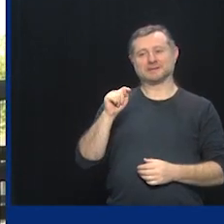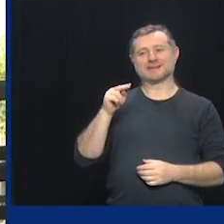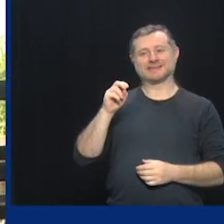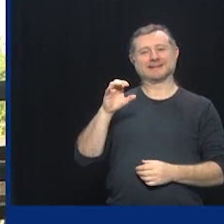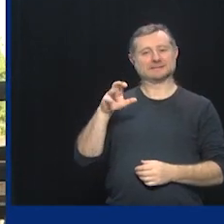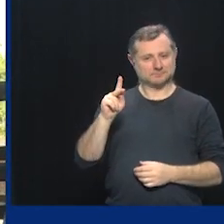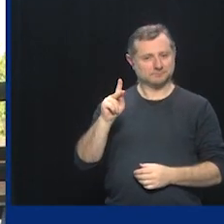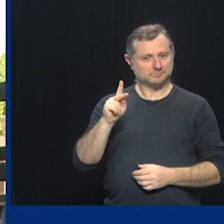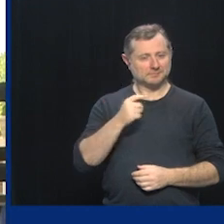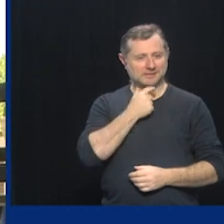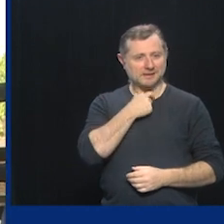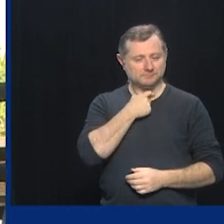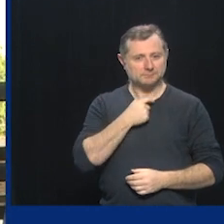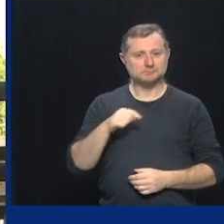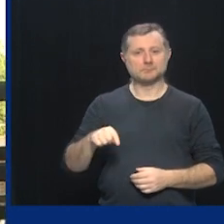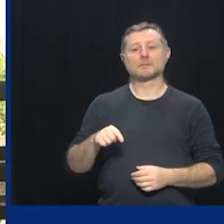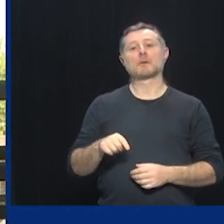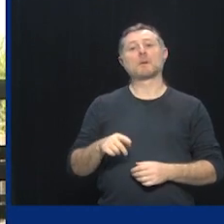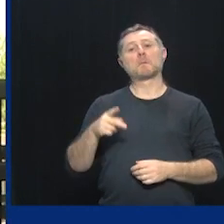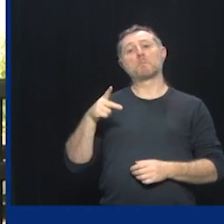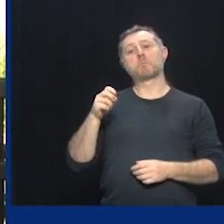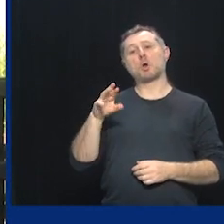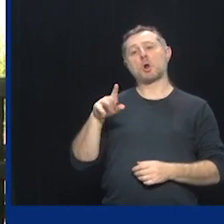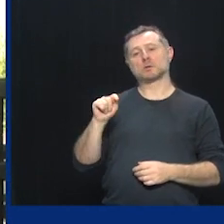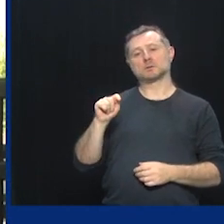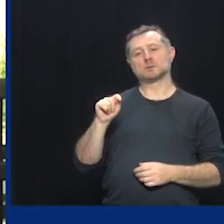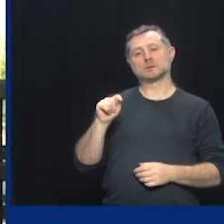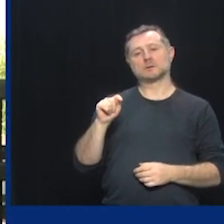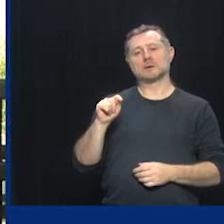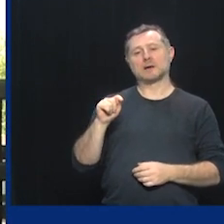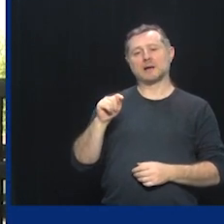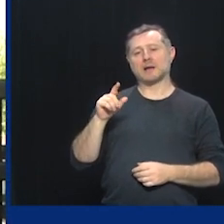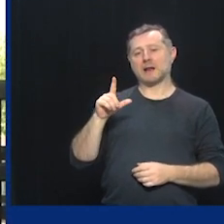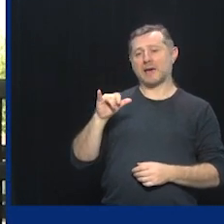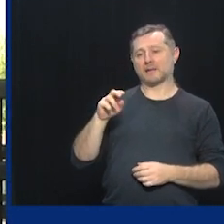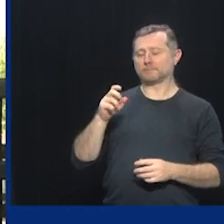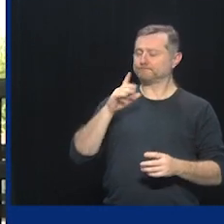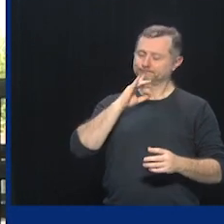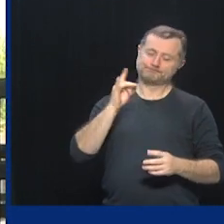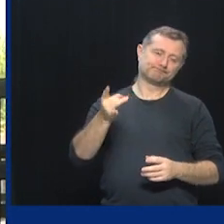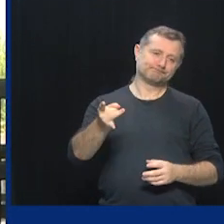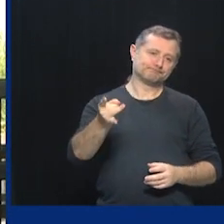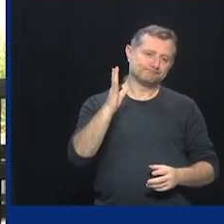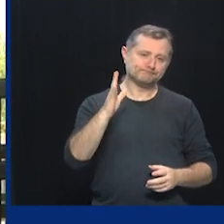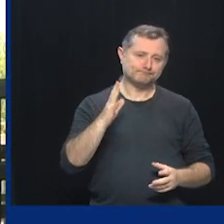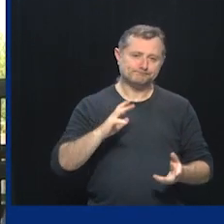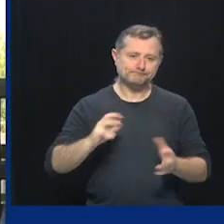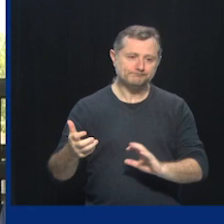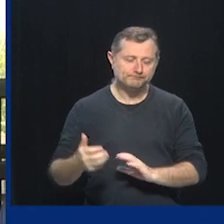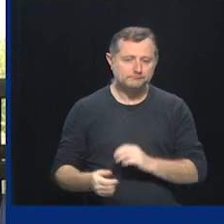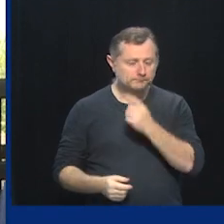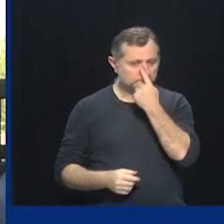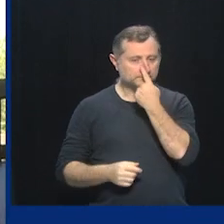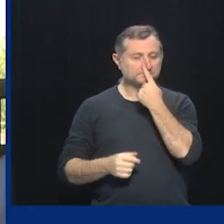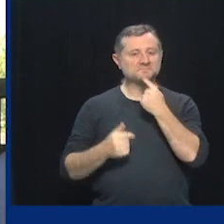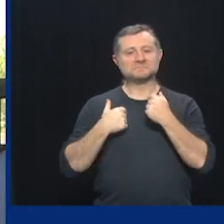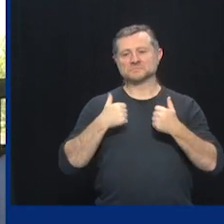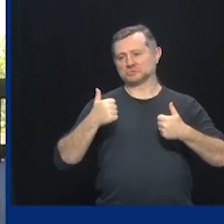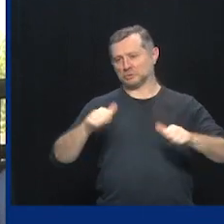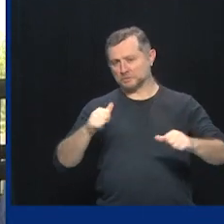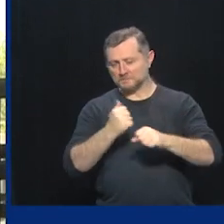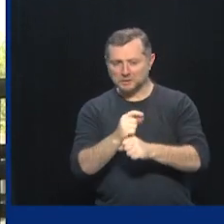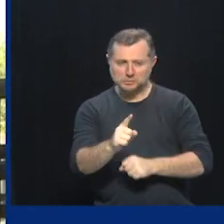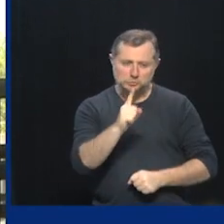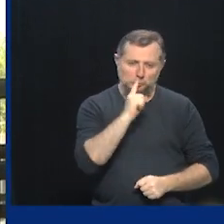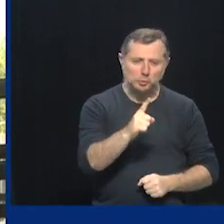disrupted considerably, and they are working tirelessly to restore the tracks so they're safe once again, and